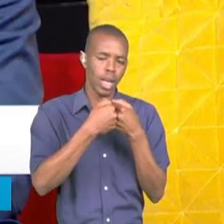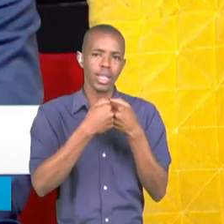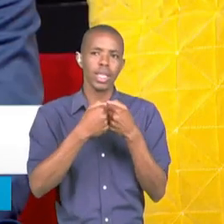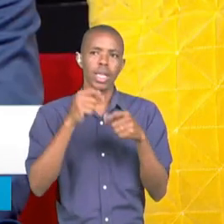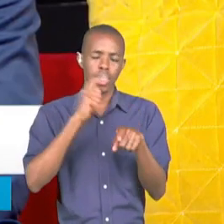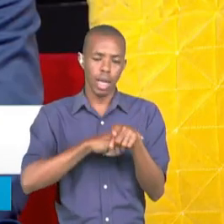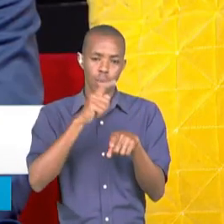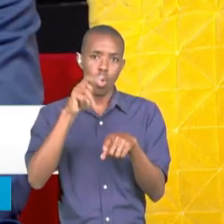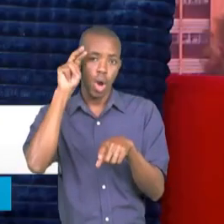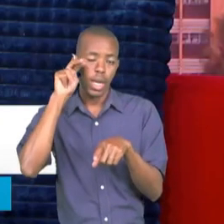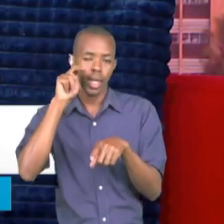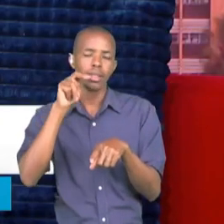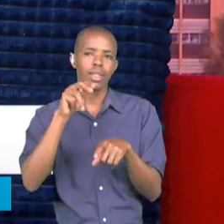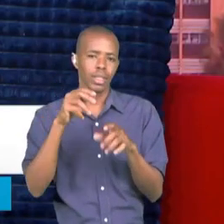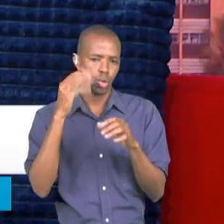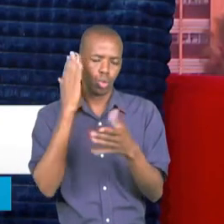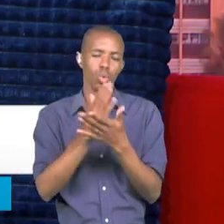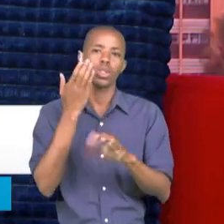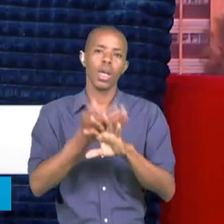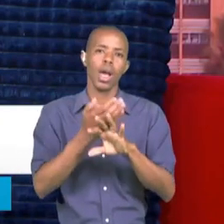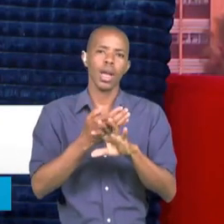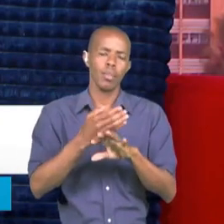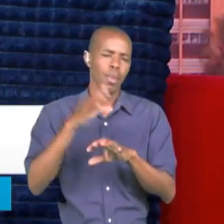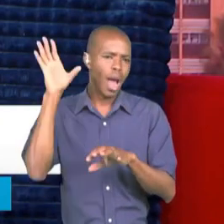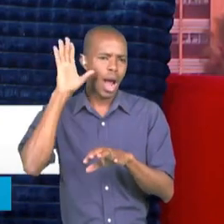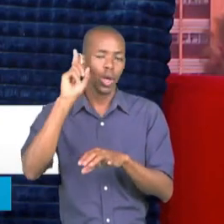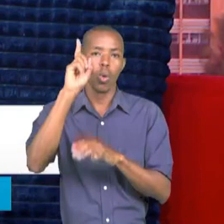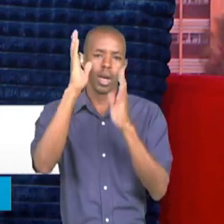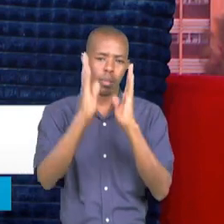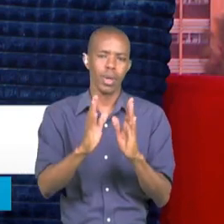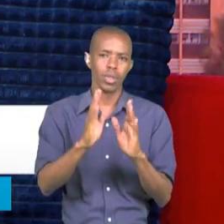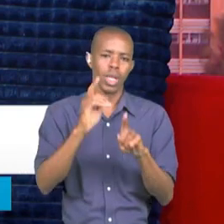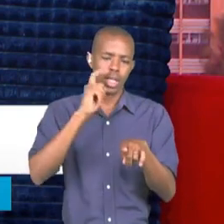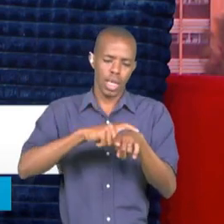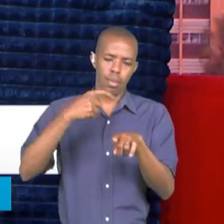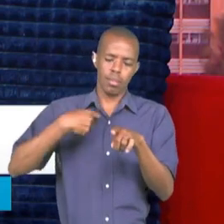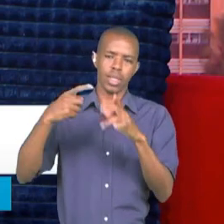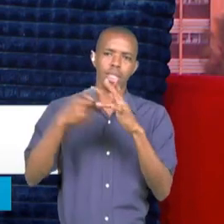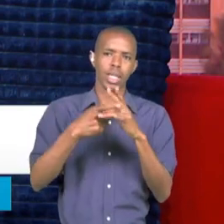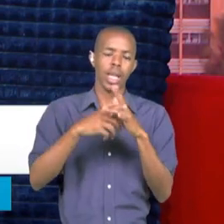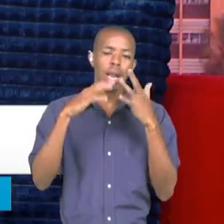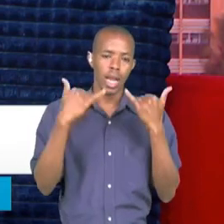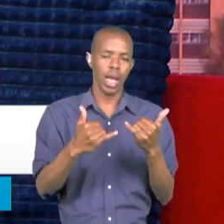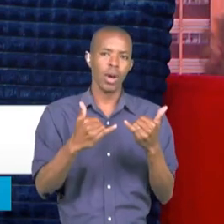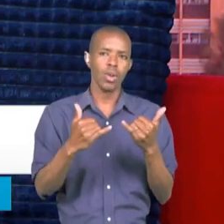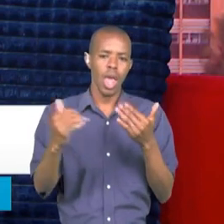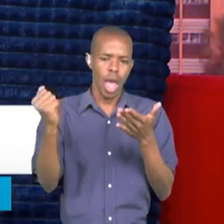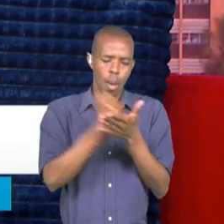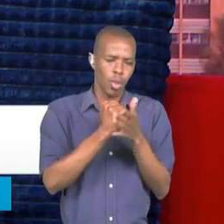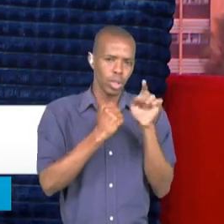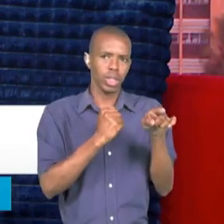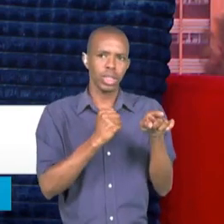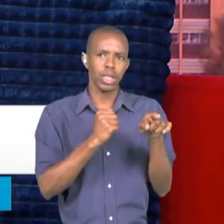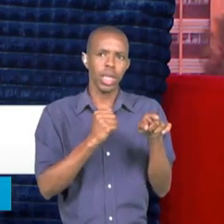ulipangi watu. Ni tricky sana. Yeah. But I've had one person on board since I began, and so far he's... He?